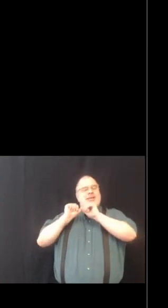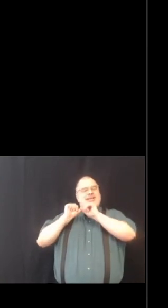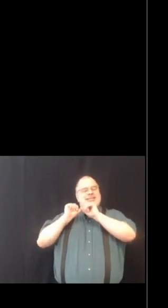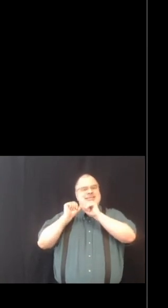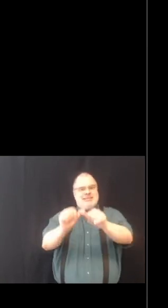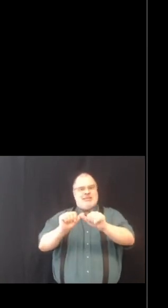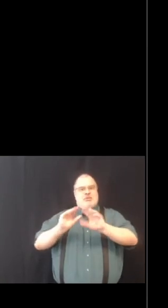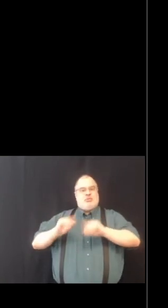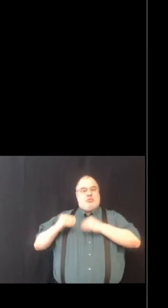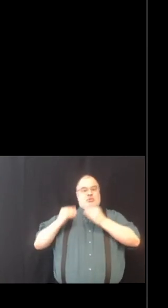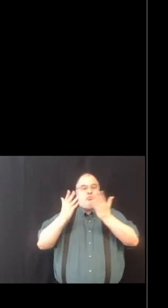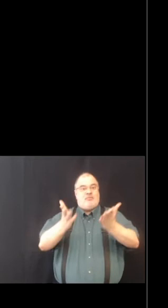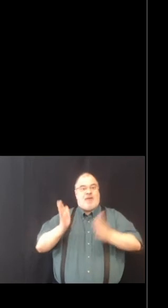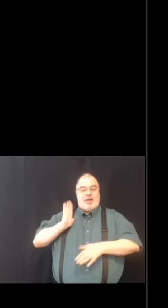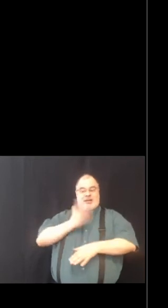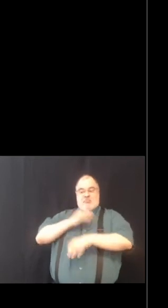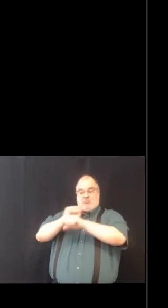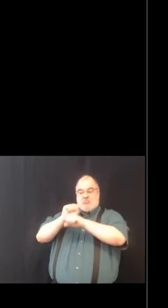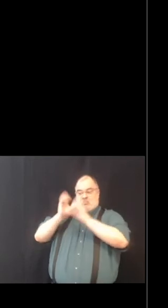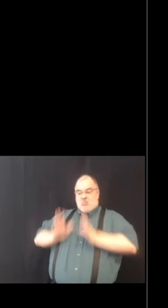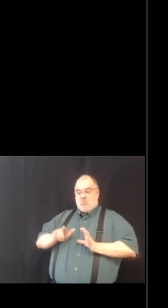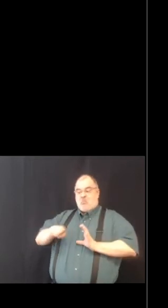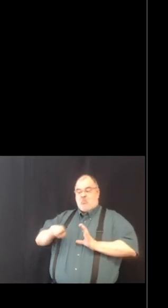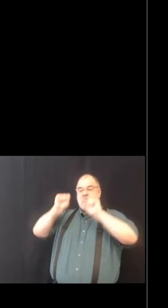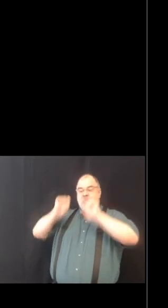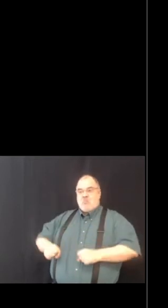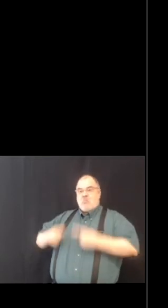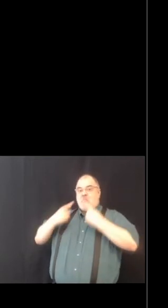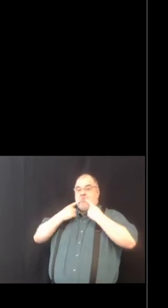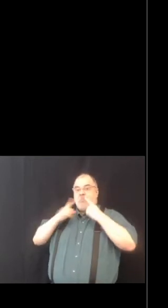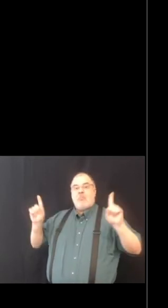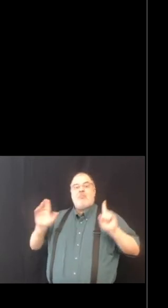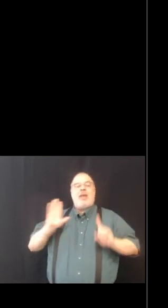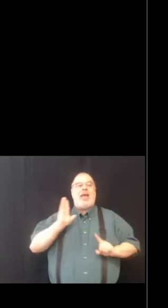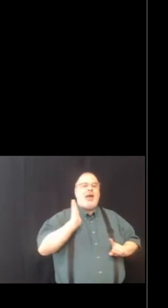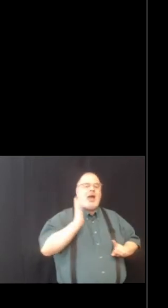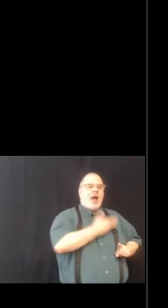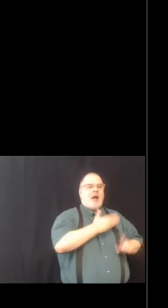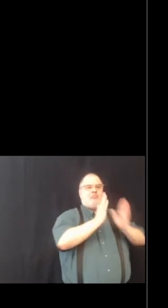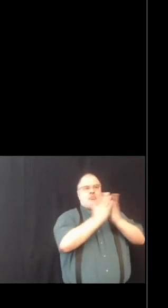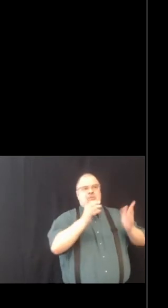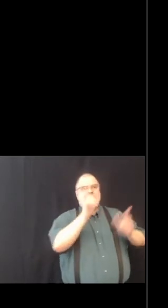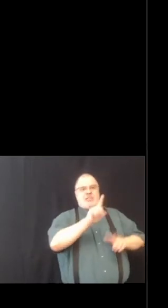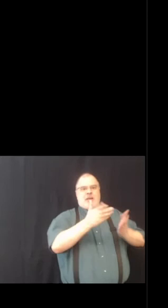environment for our employees to succeed and for our library materials to be accessible to all. Thank you.